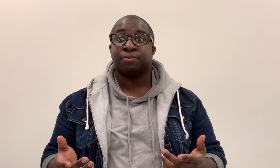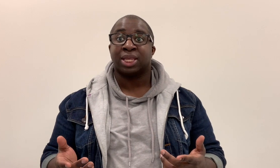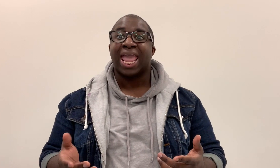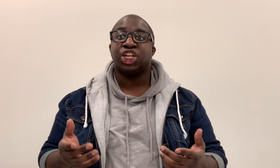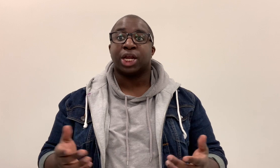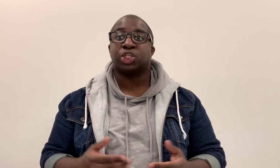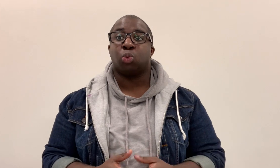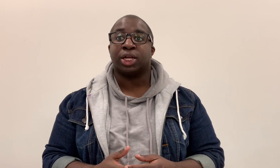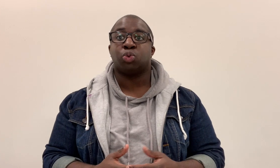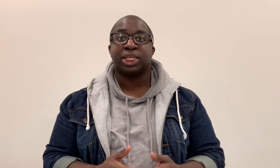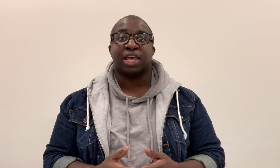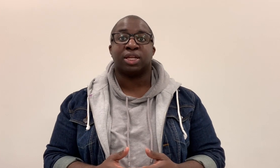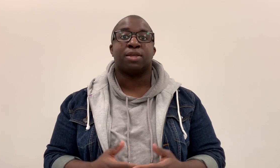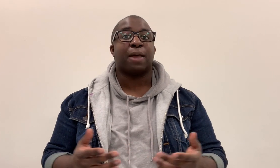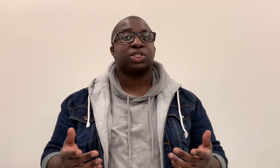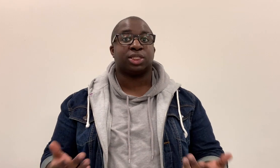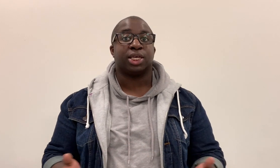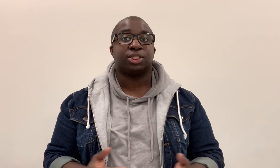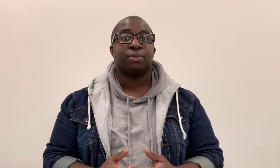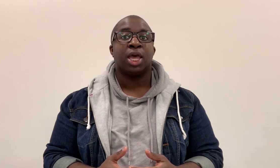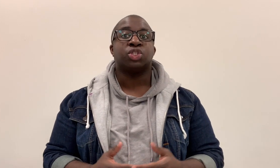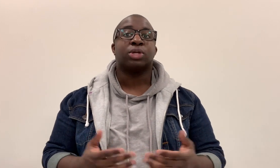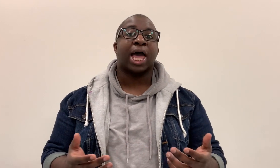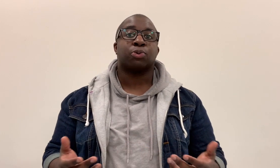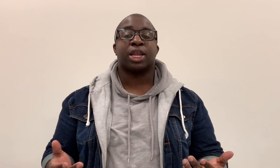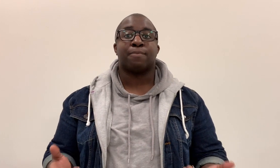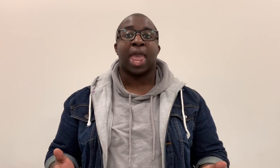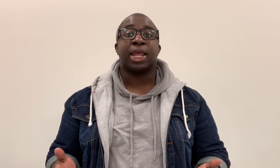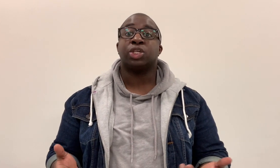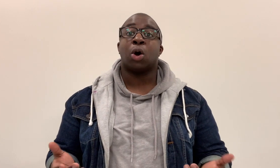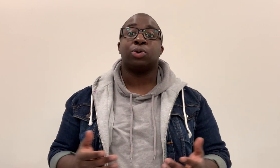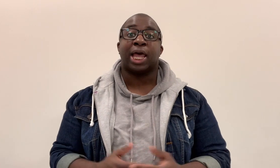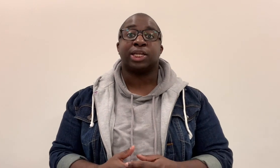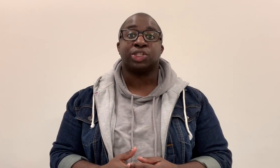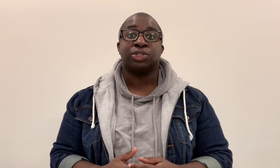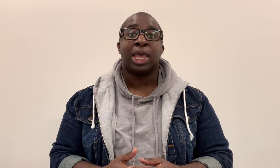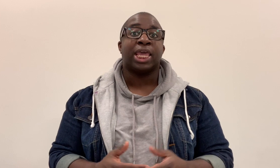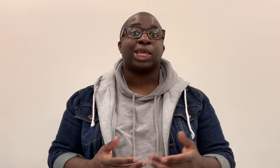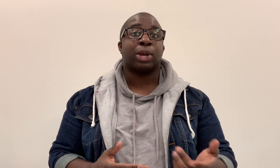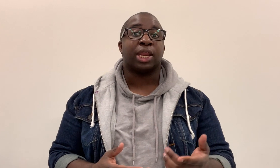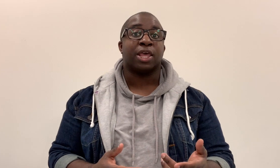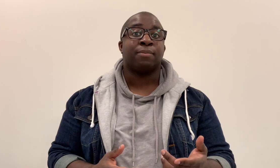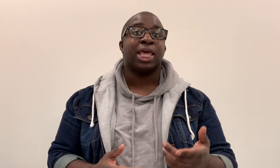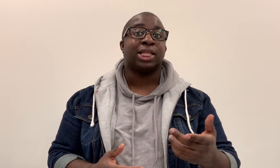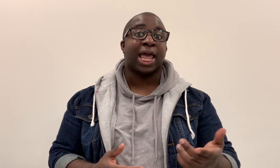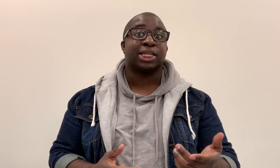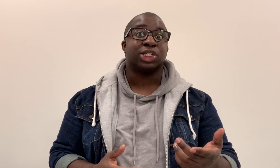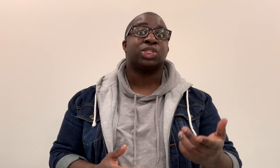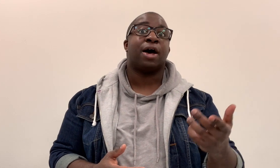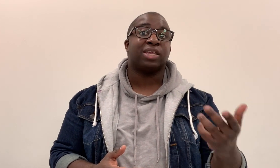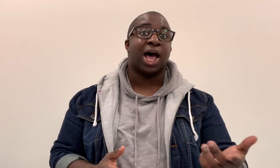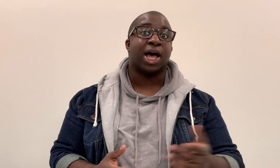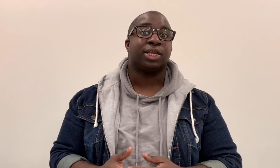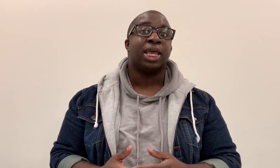image. In Genesis 1:27, the Bible says this, "So God created man in his own likeness. He created him in the